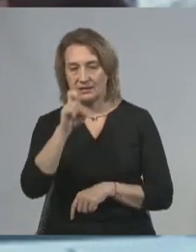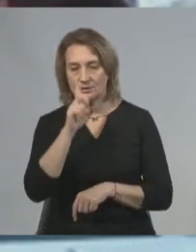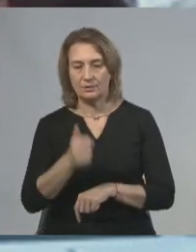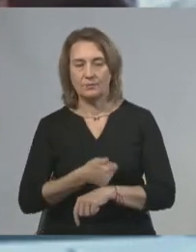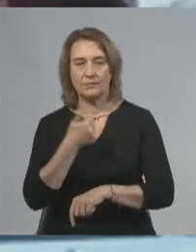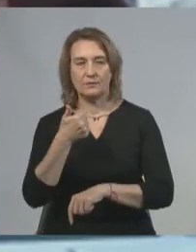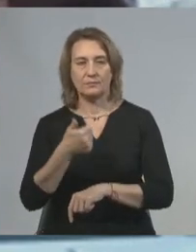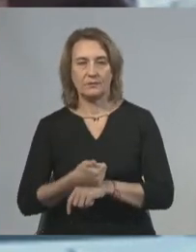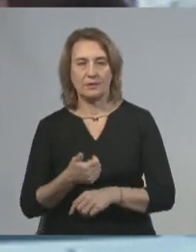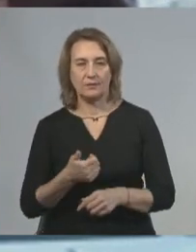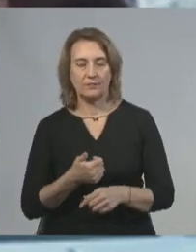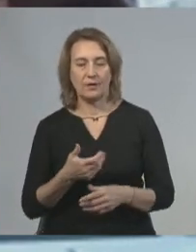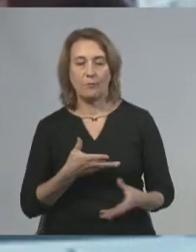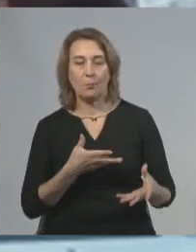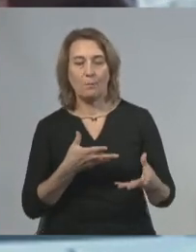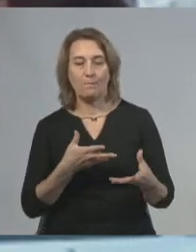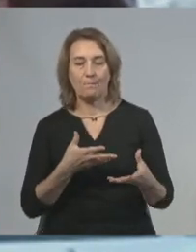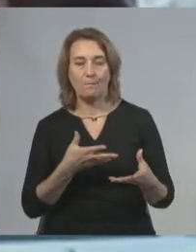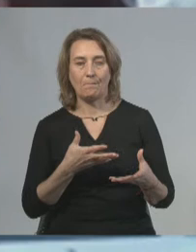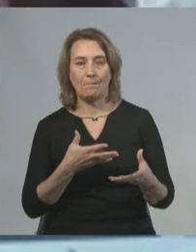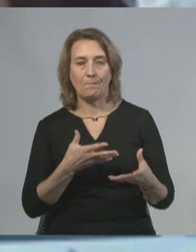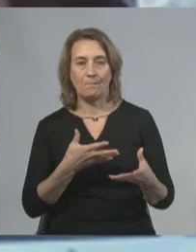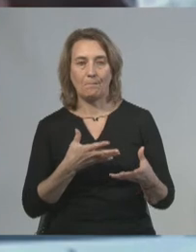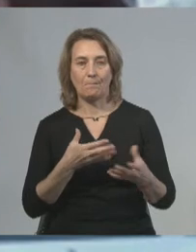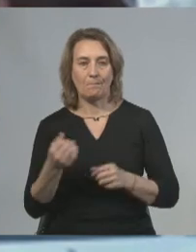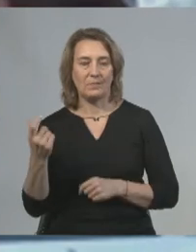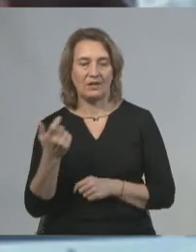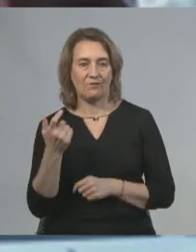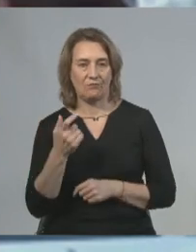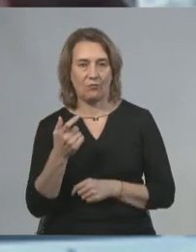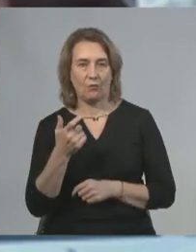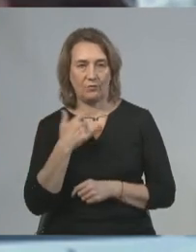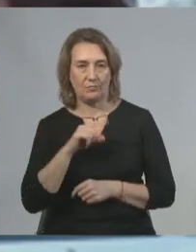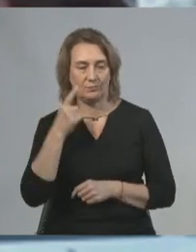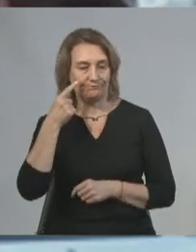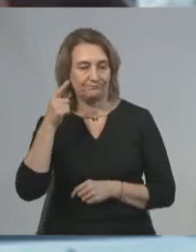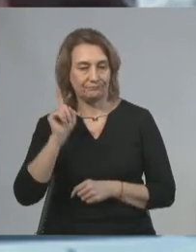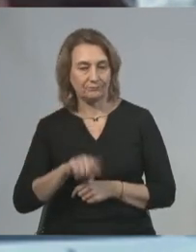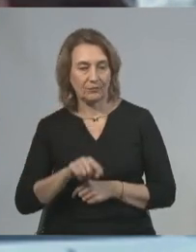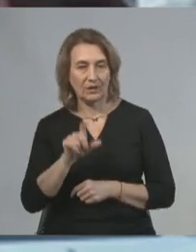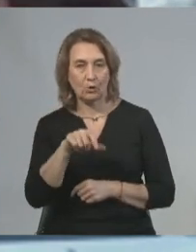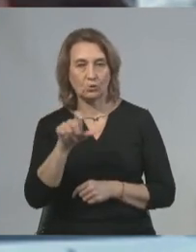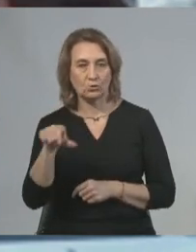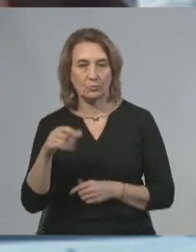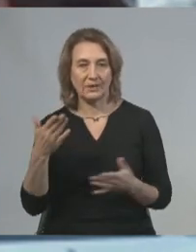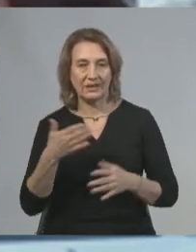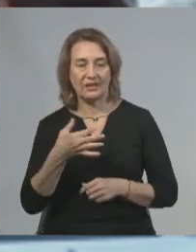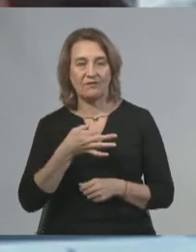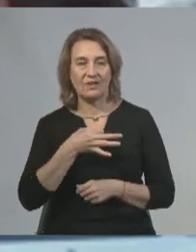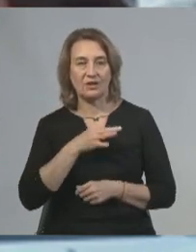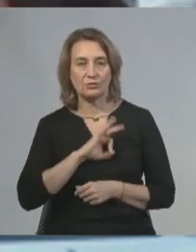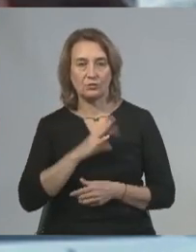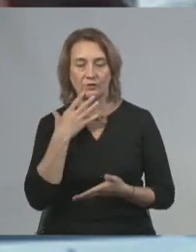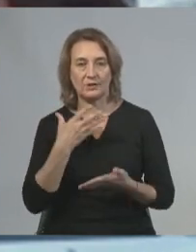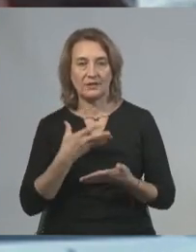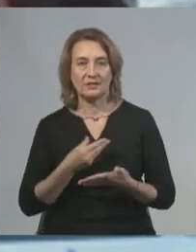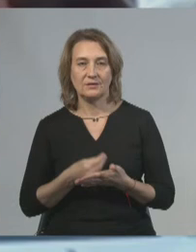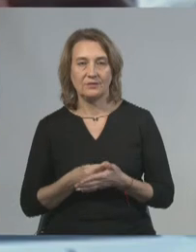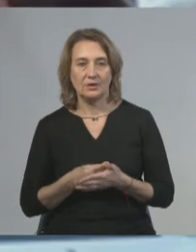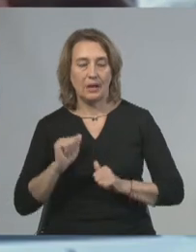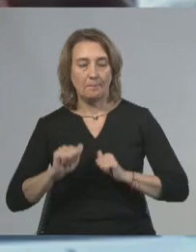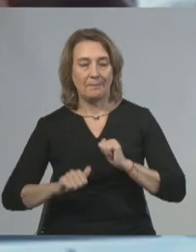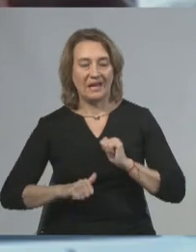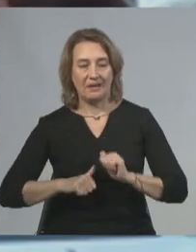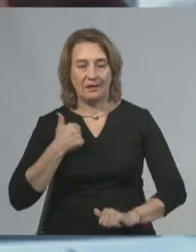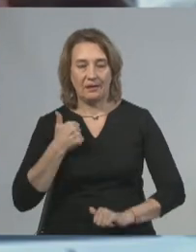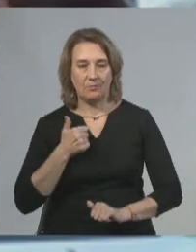who also organized a protest that used their public appearance to start changing things